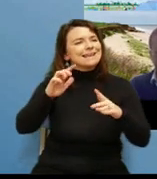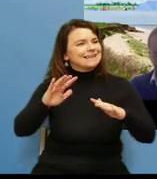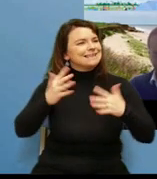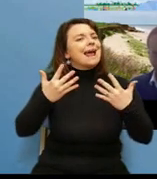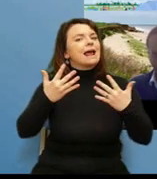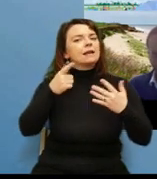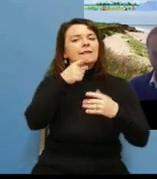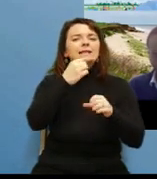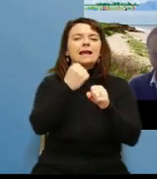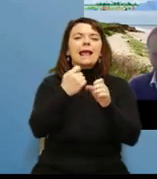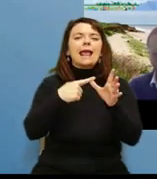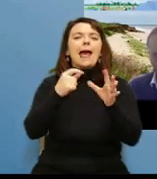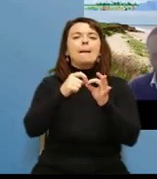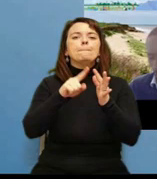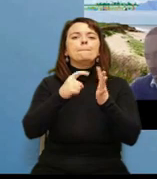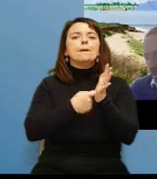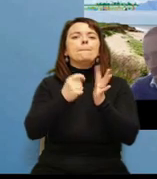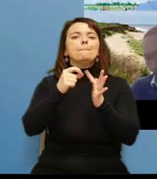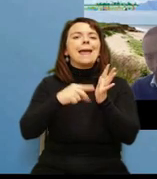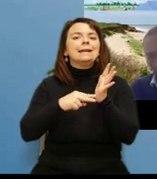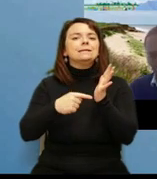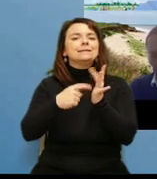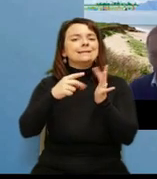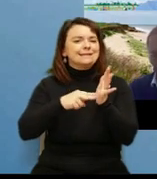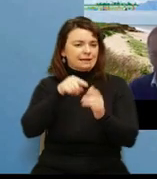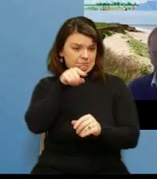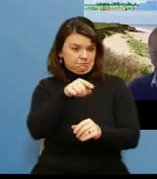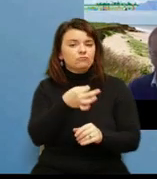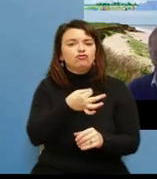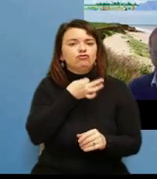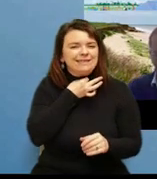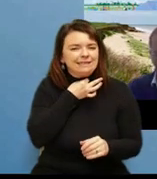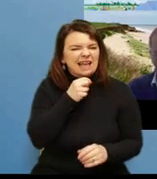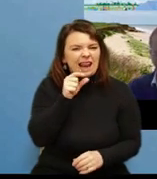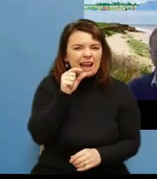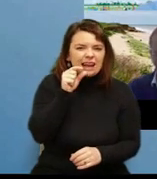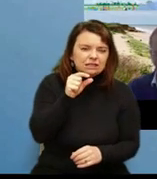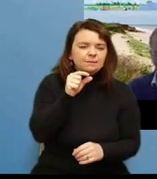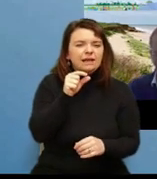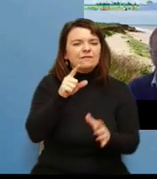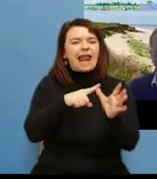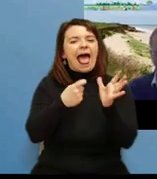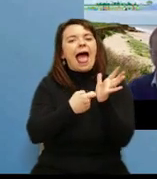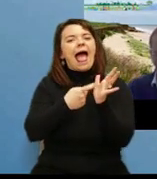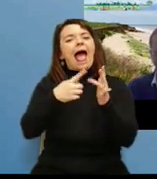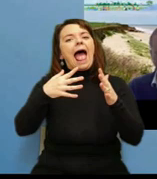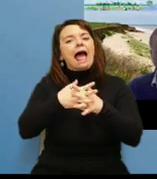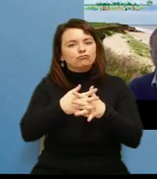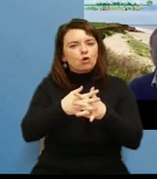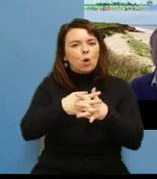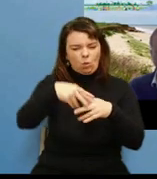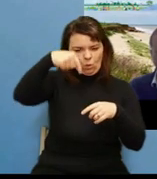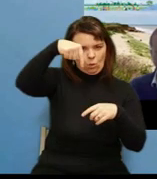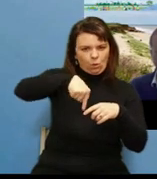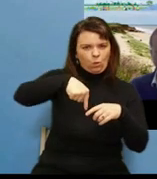PC10, which is the gabapentins risk. We had a little bit of an arrow issue. So we talked last